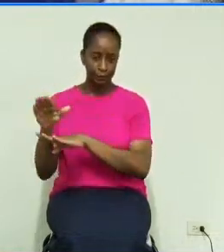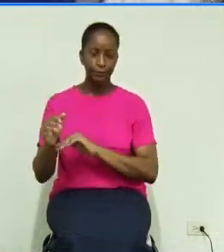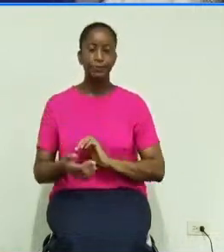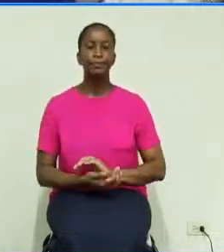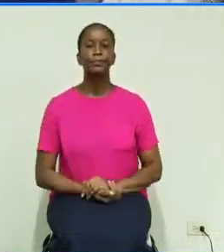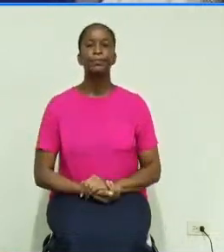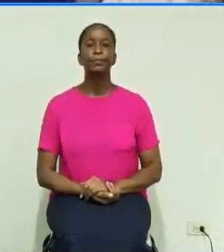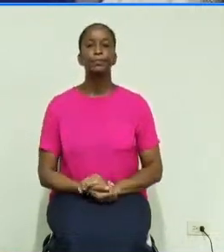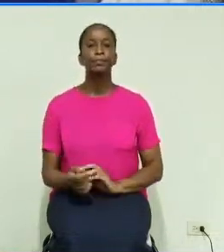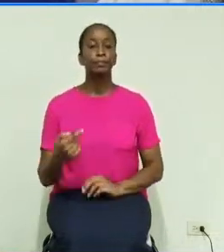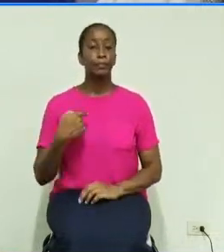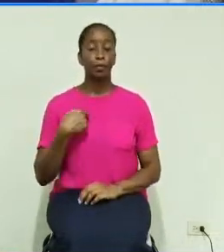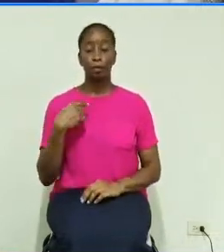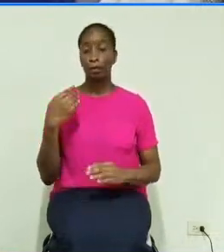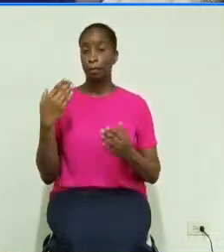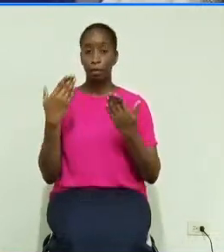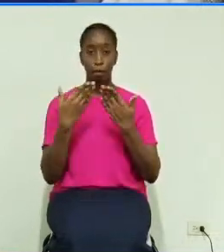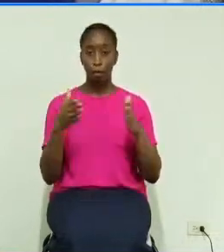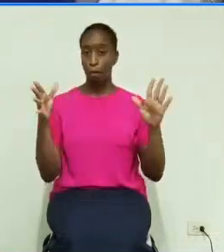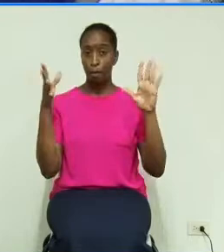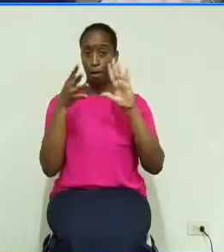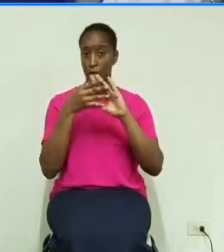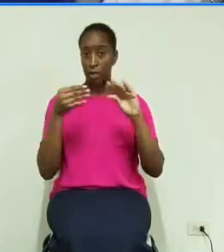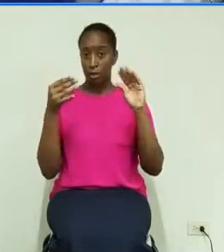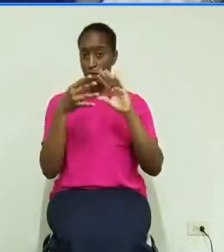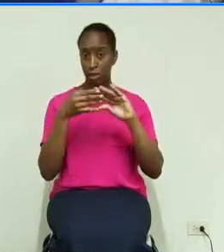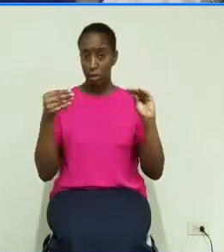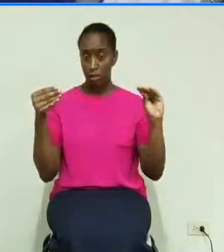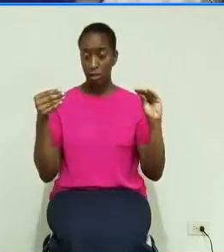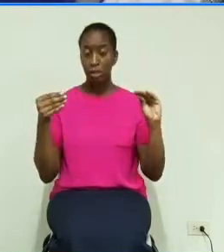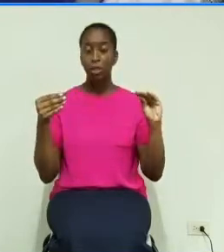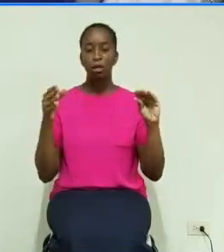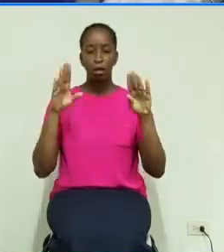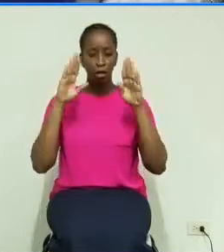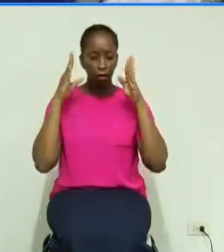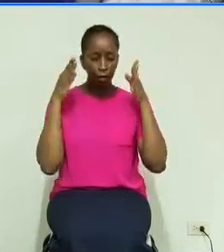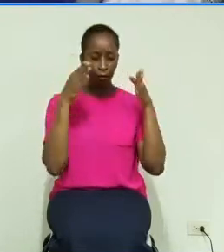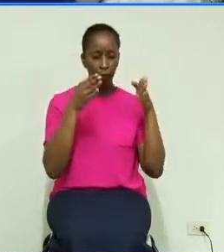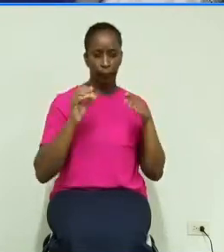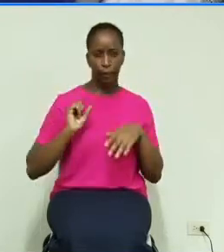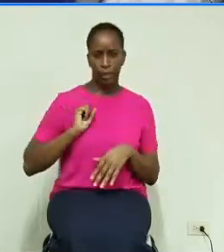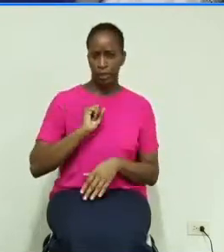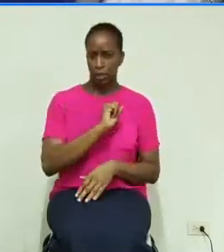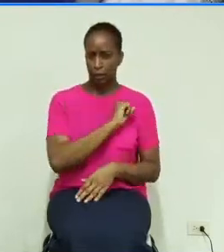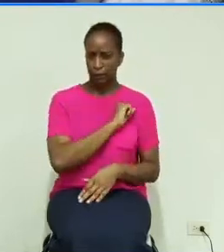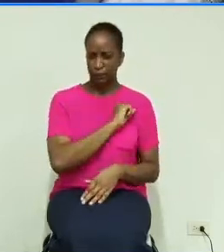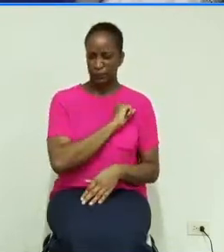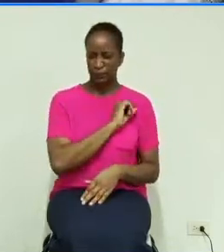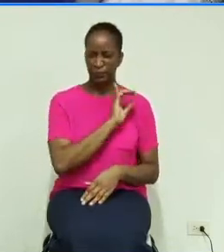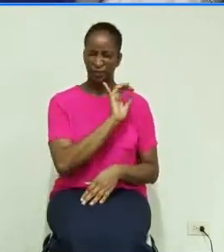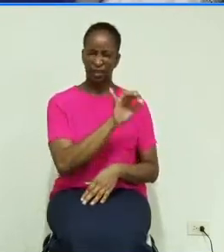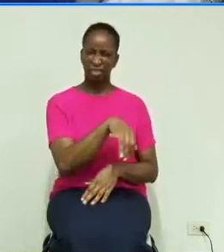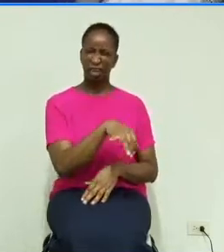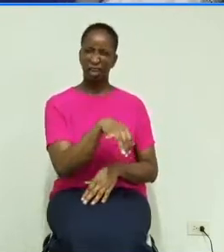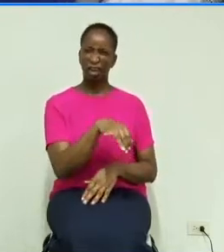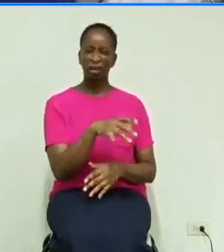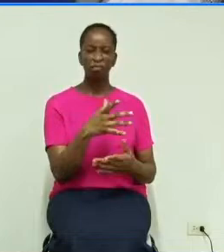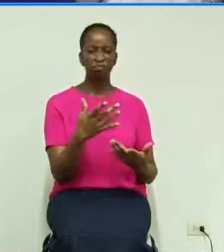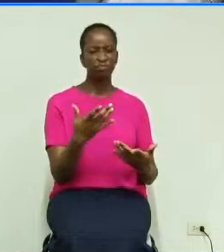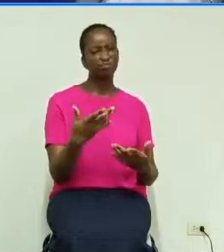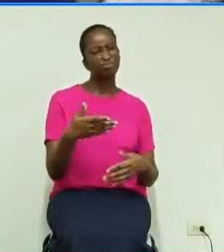raising the question whether it is an outdated talk shop or useful institution which should